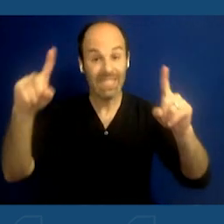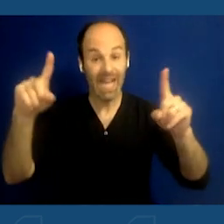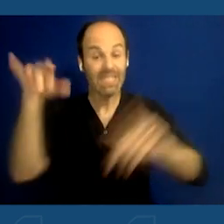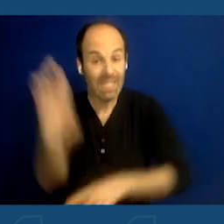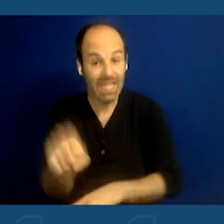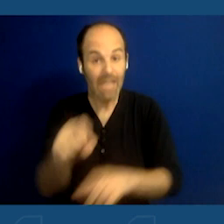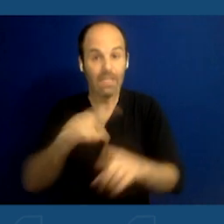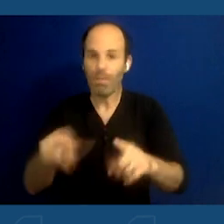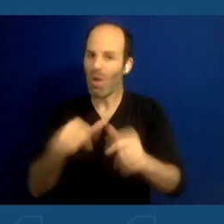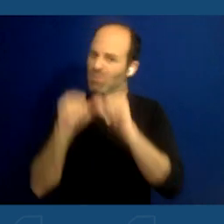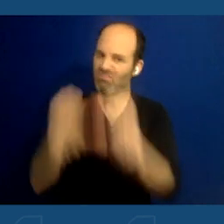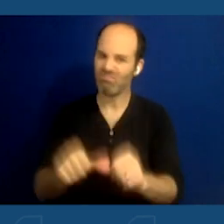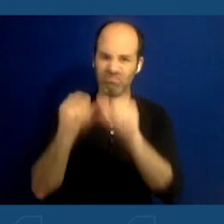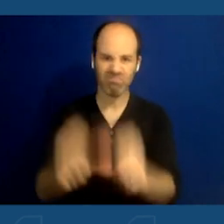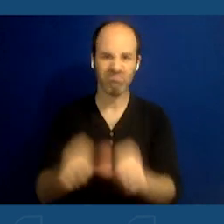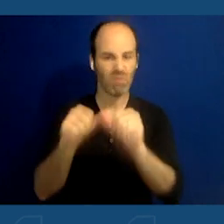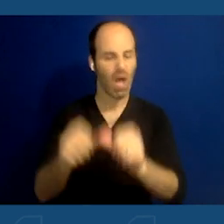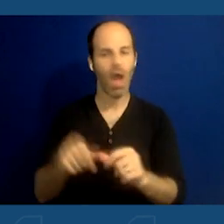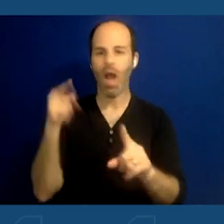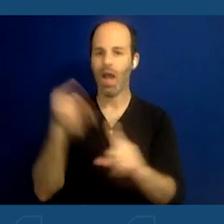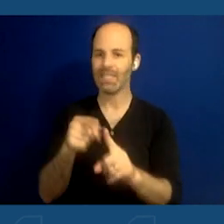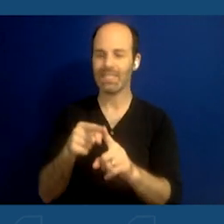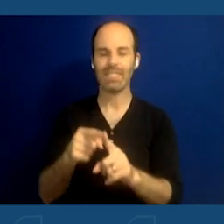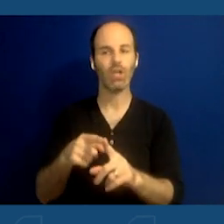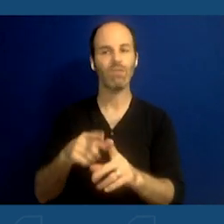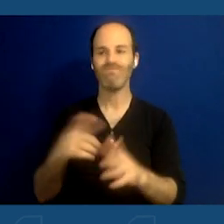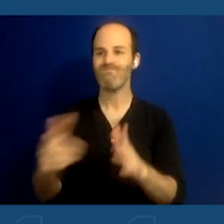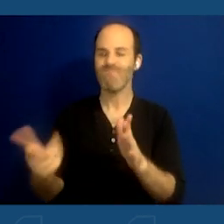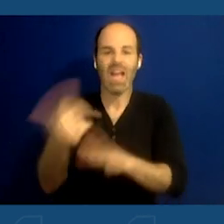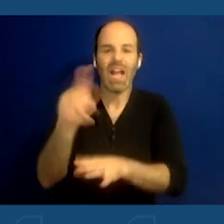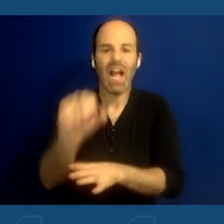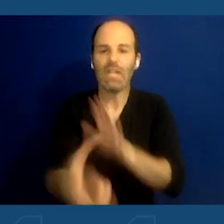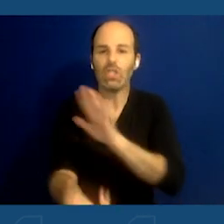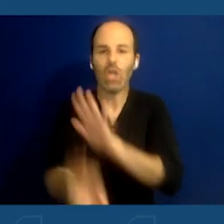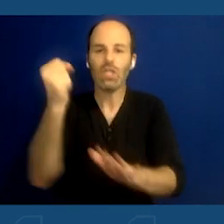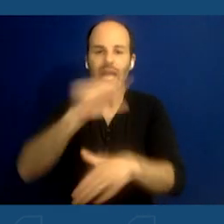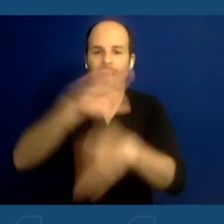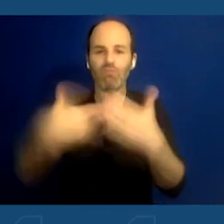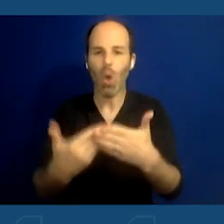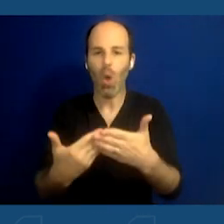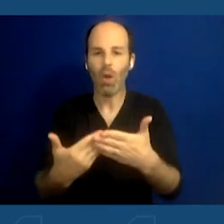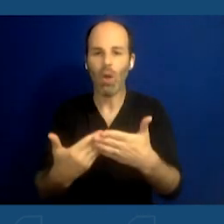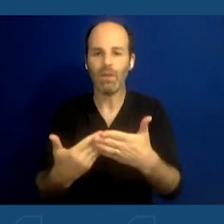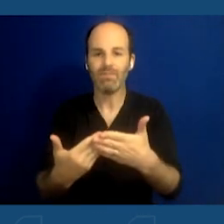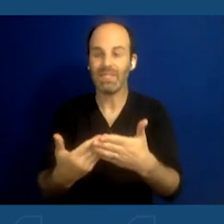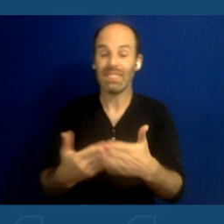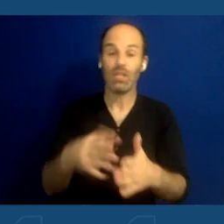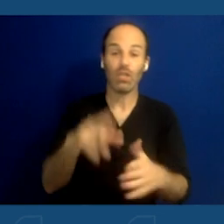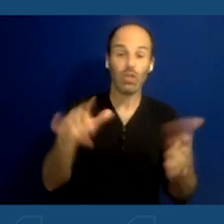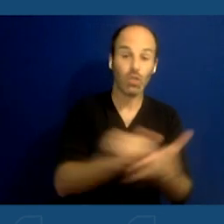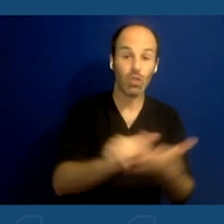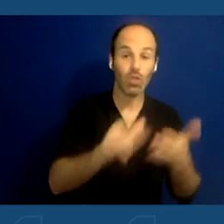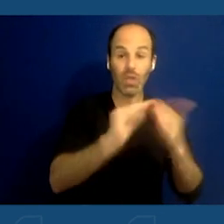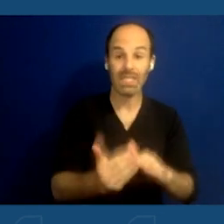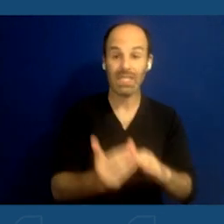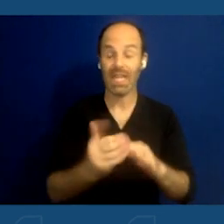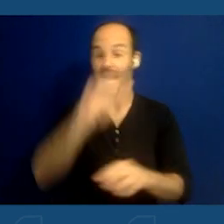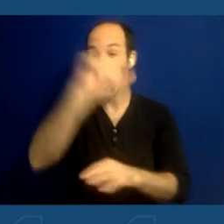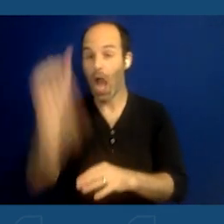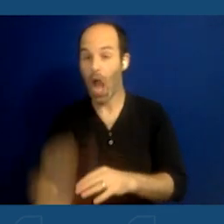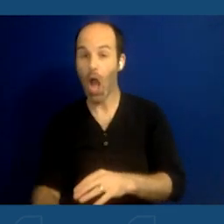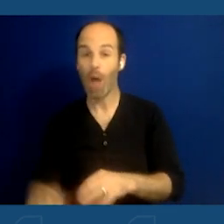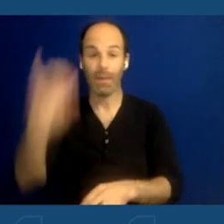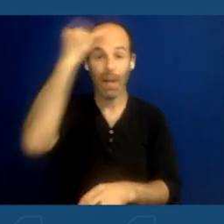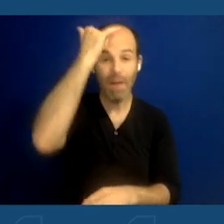the specter of illegal guns off our streets. New York City, Albany, Rochester, Syracuse, Buffalo, Binghamton, all of our communities